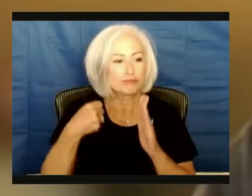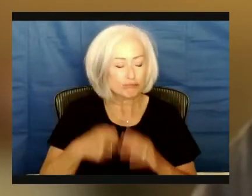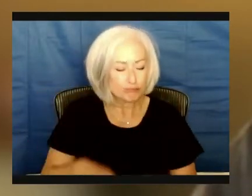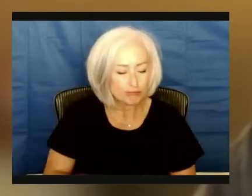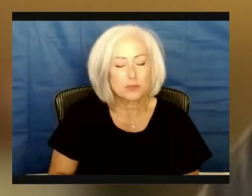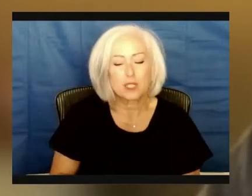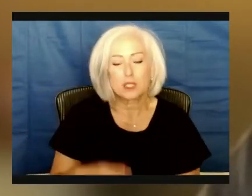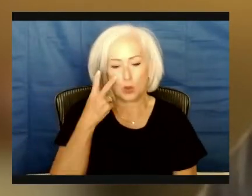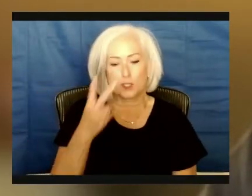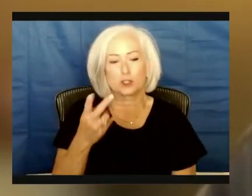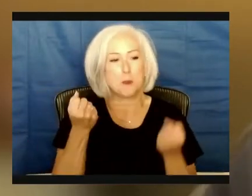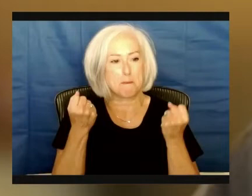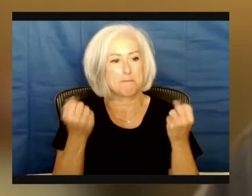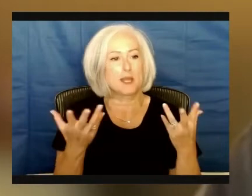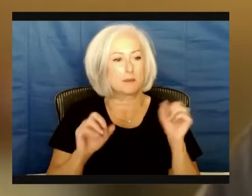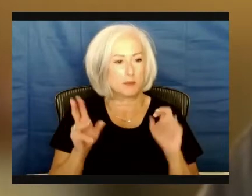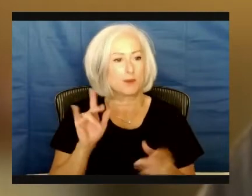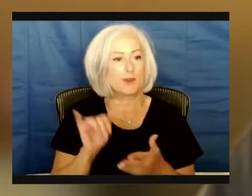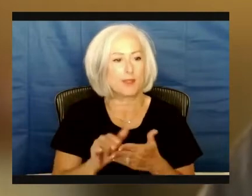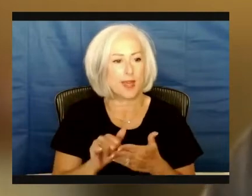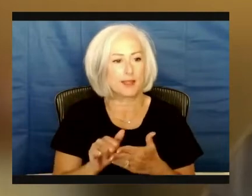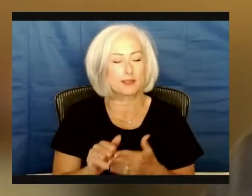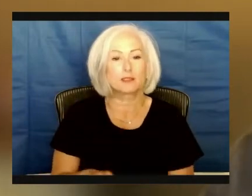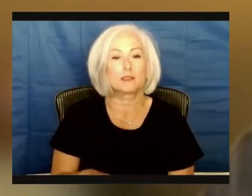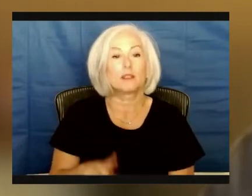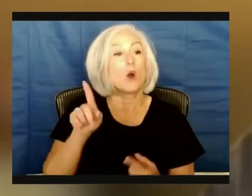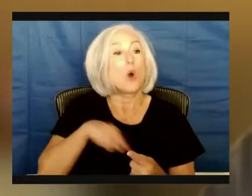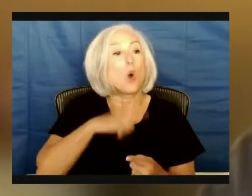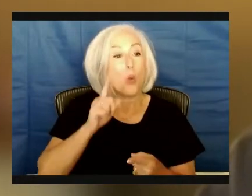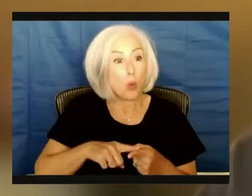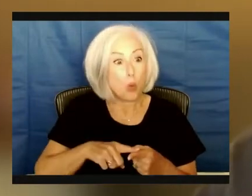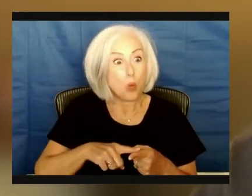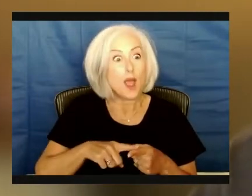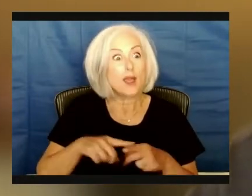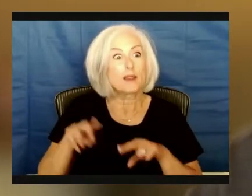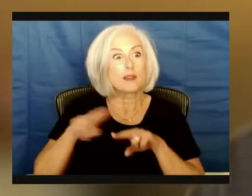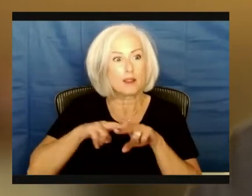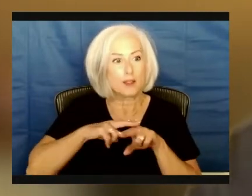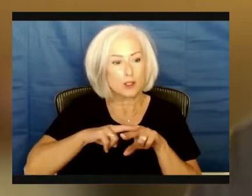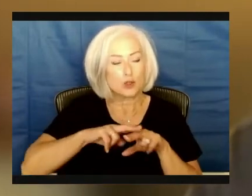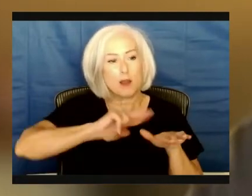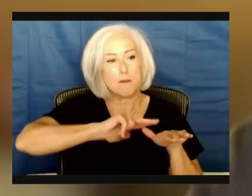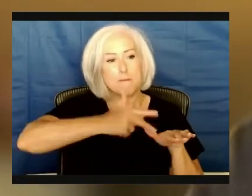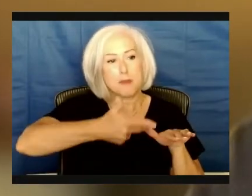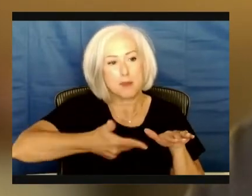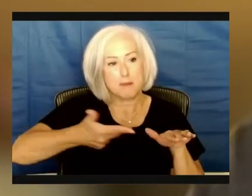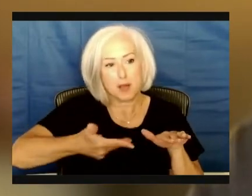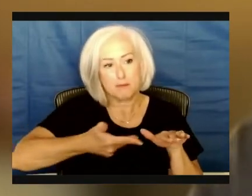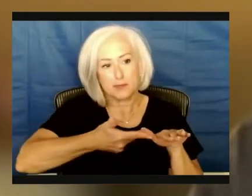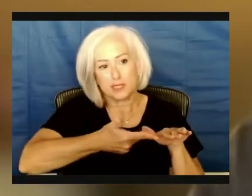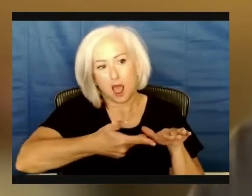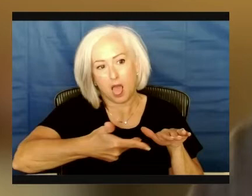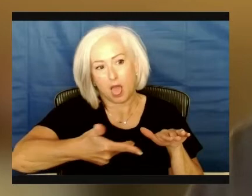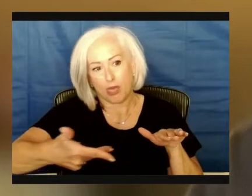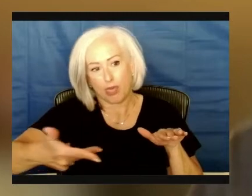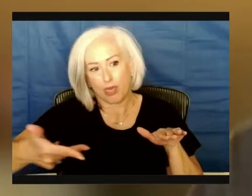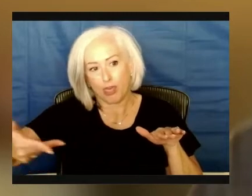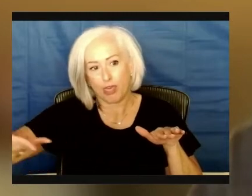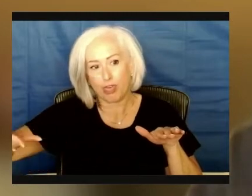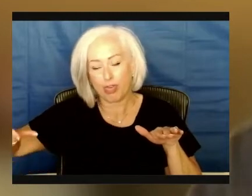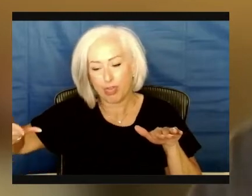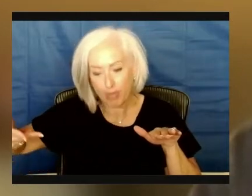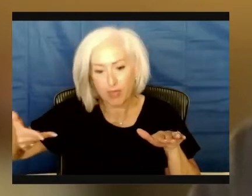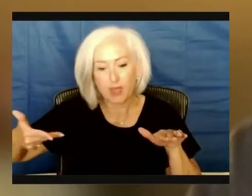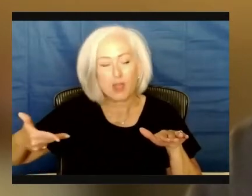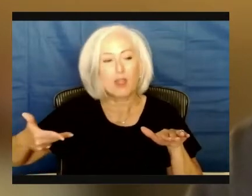patients as the train tipped over and continued to slide along the ground, we had debris that was entering the train through broken windows